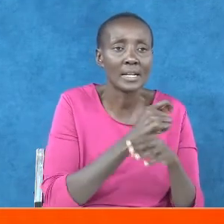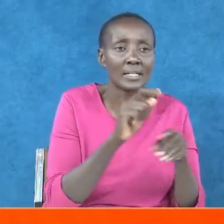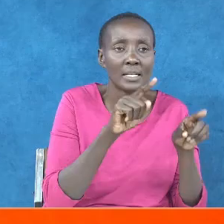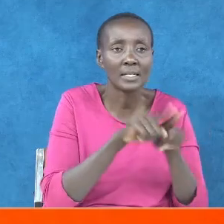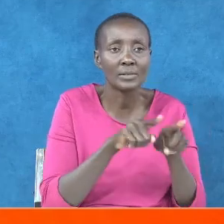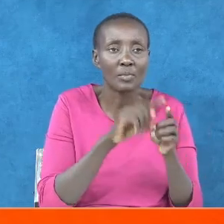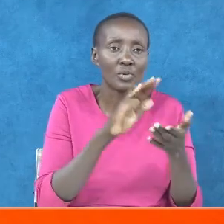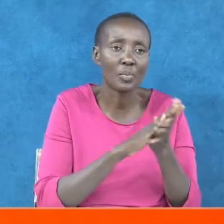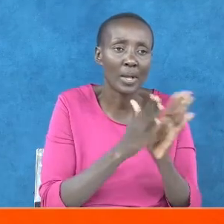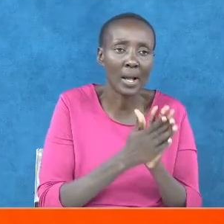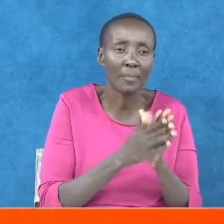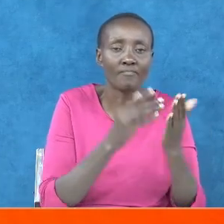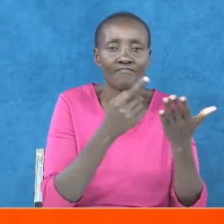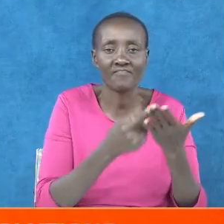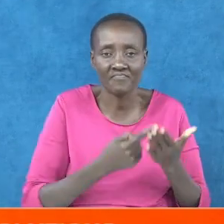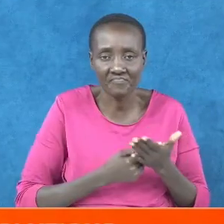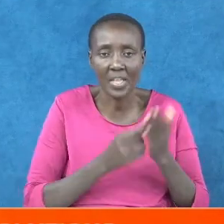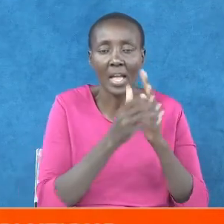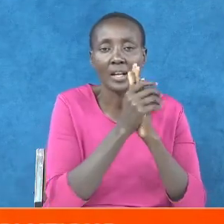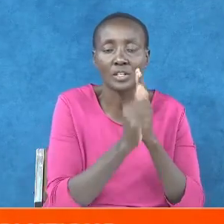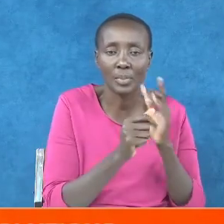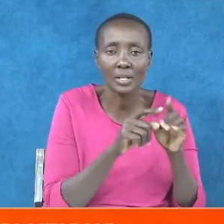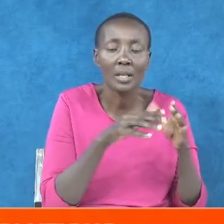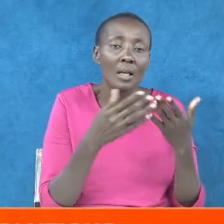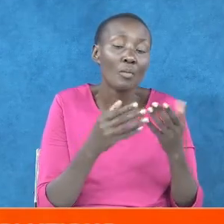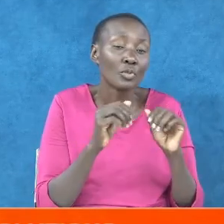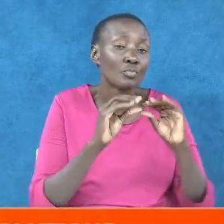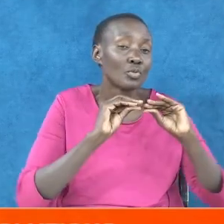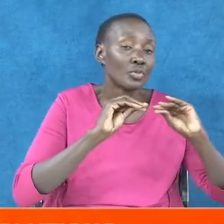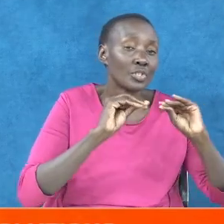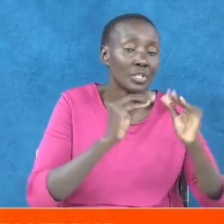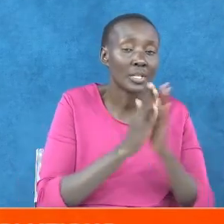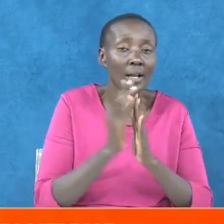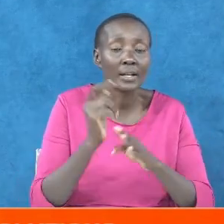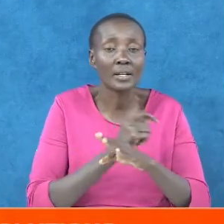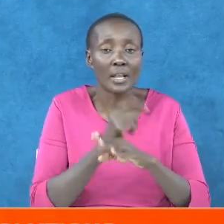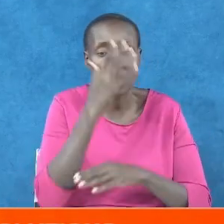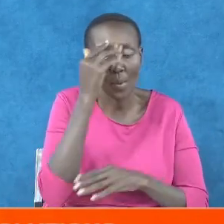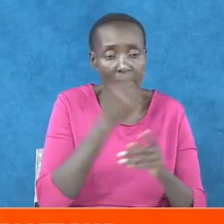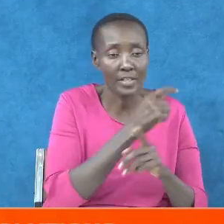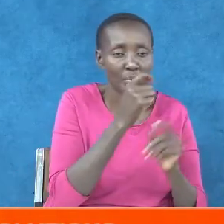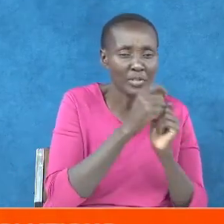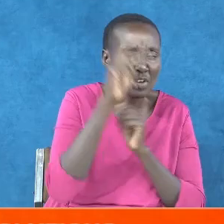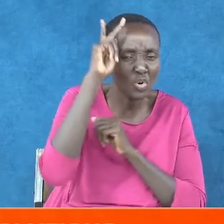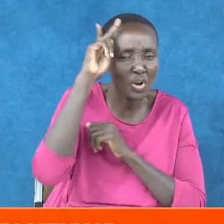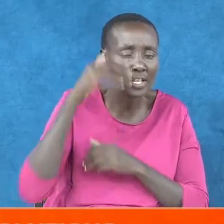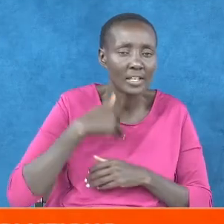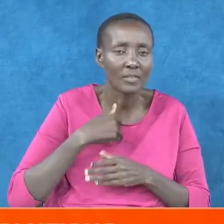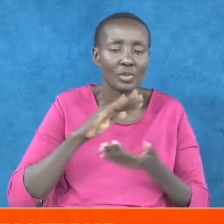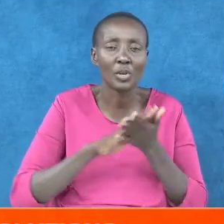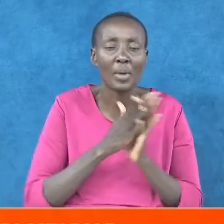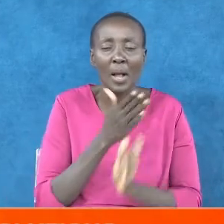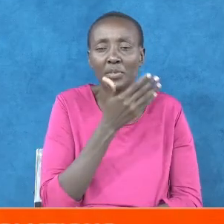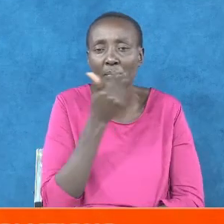have surveyors. Anyone can actually train to be an arbitrator in a specific professional field, right, because they have the specific knowledge. So over there it would be best